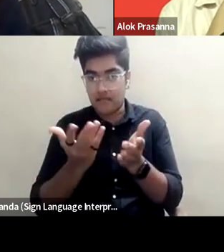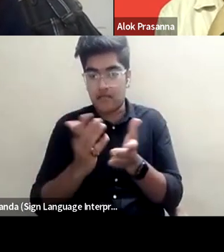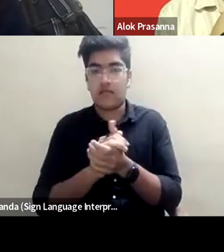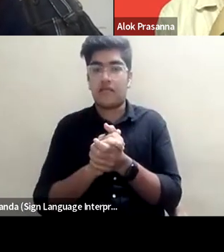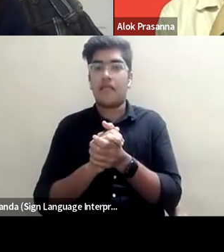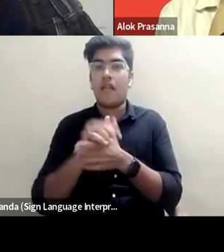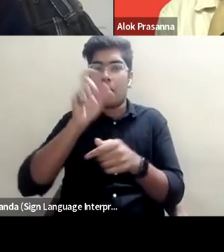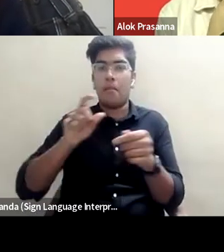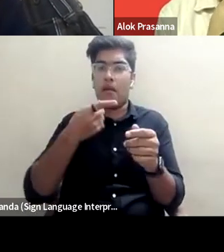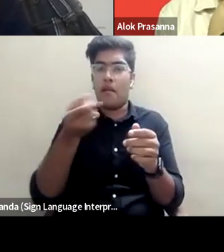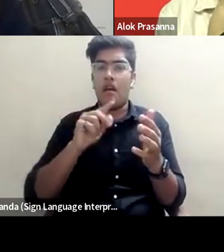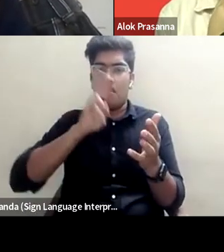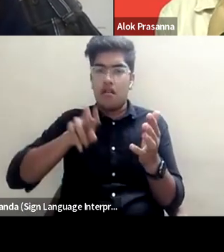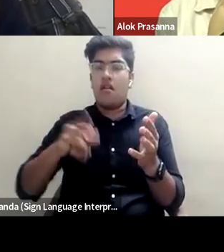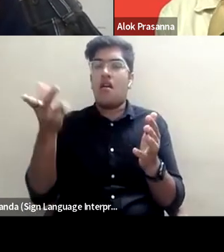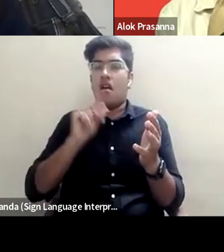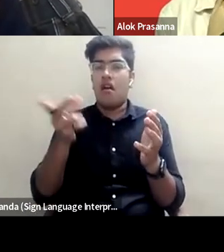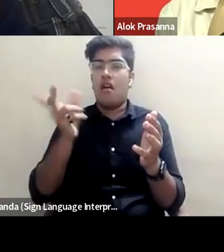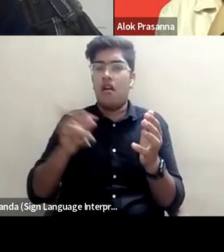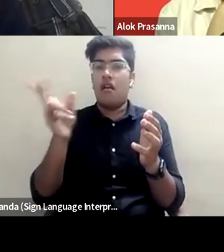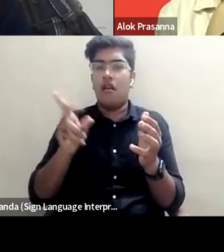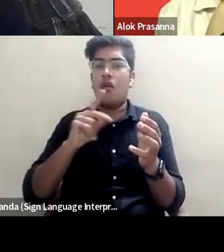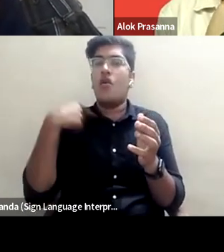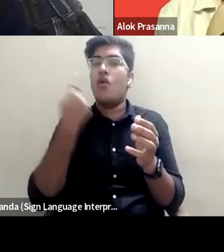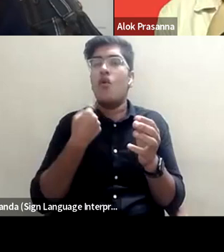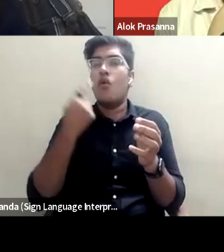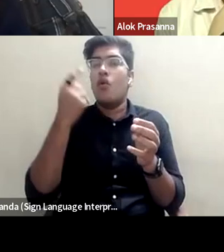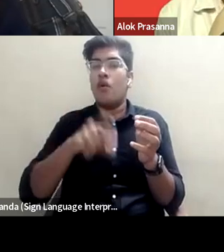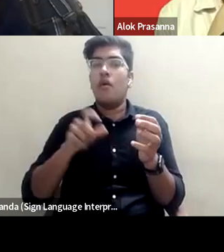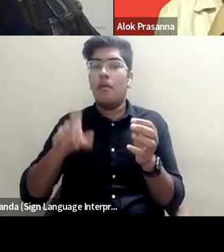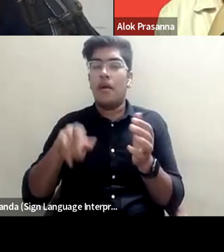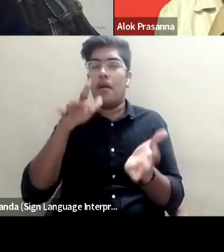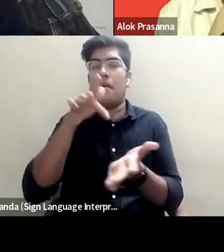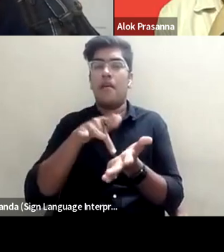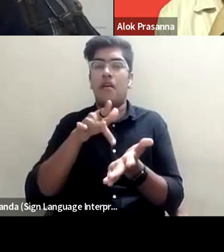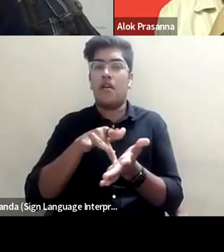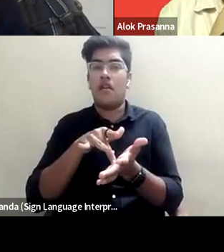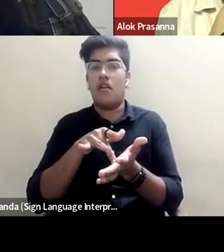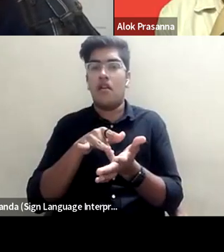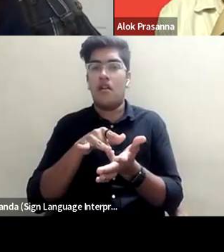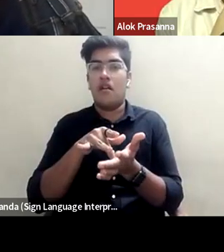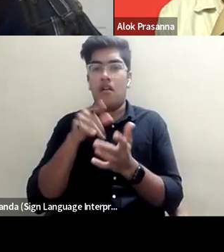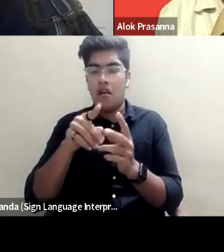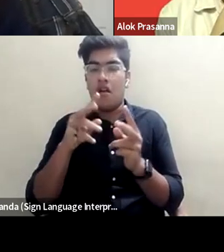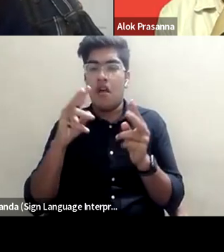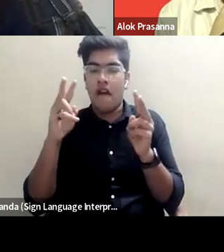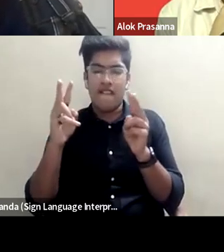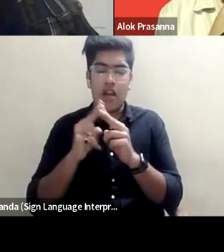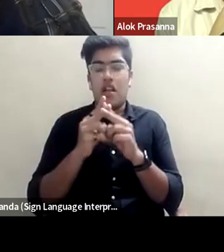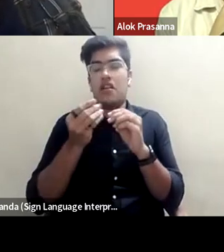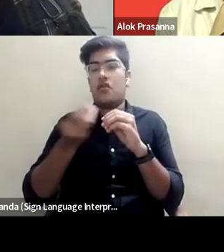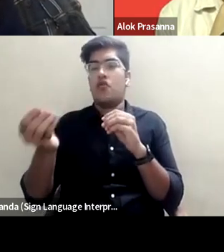and again. And by the way, this place was very close to where I